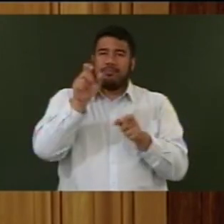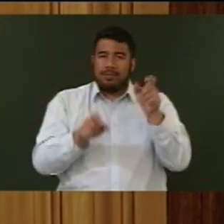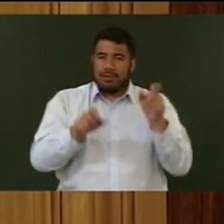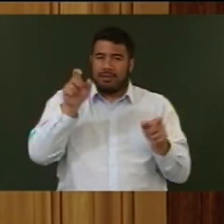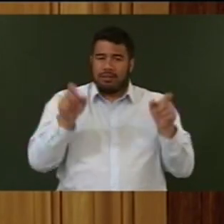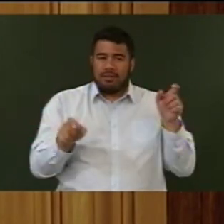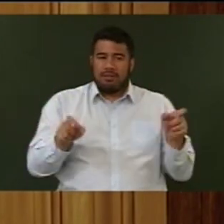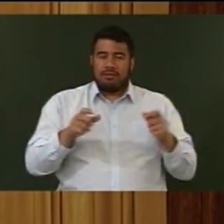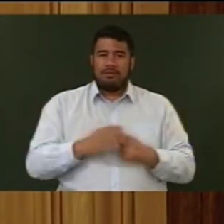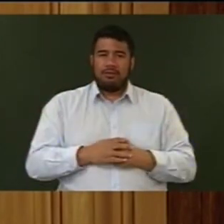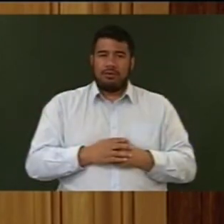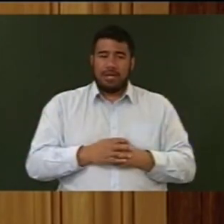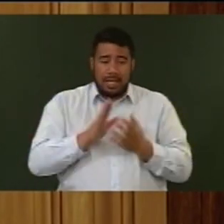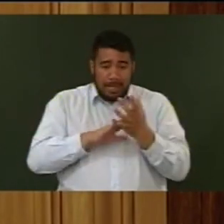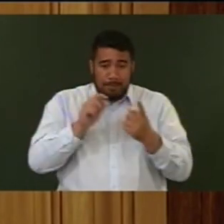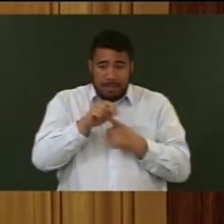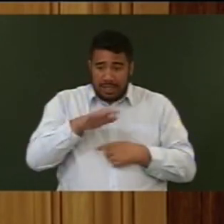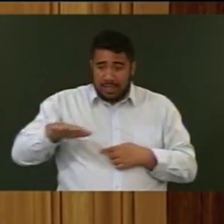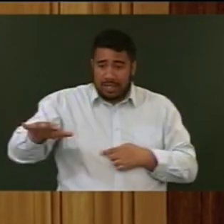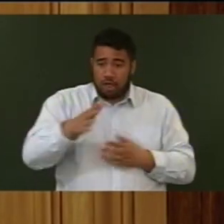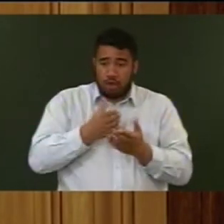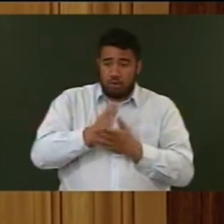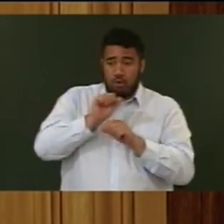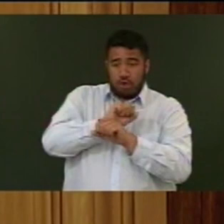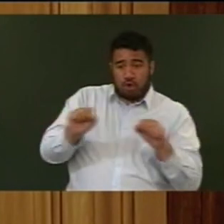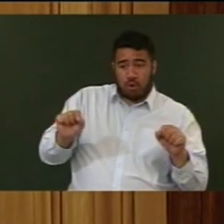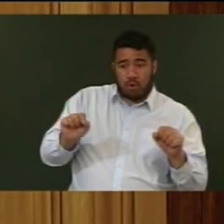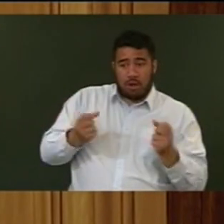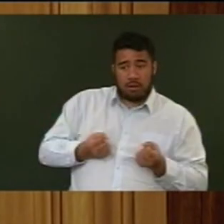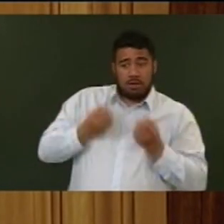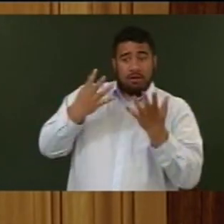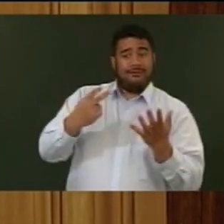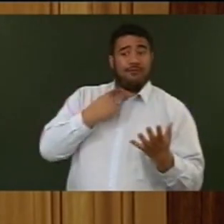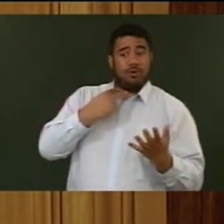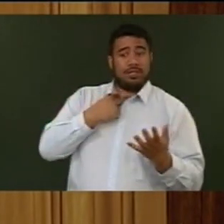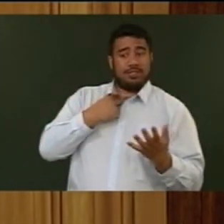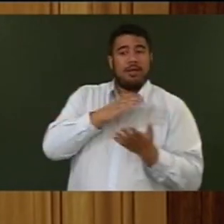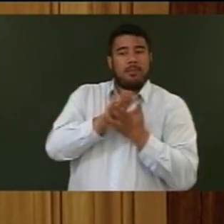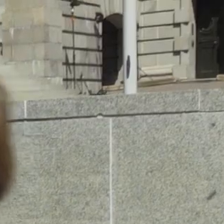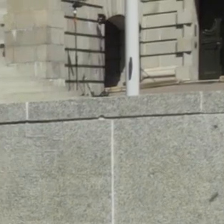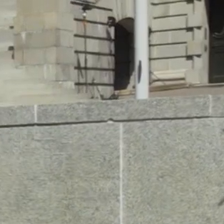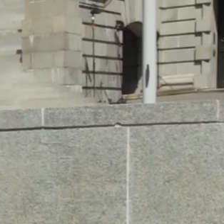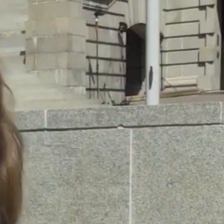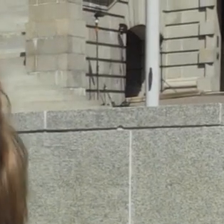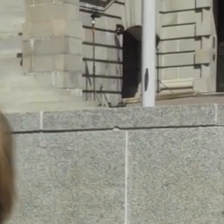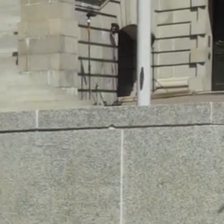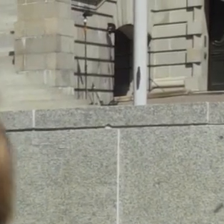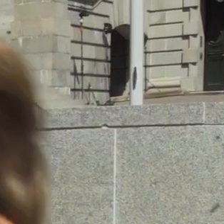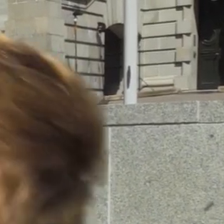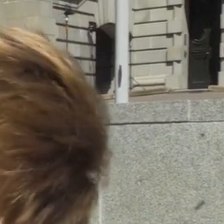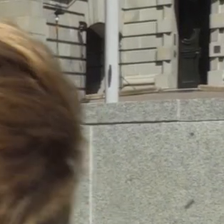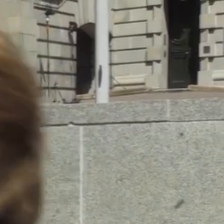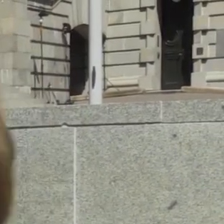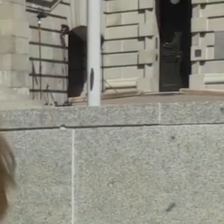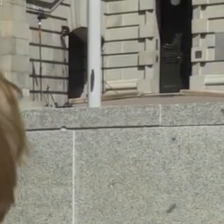you that they speak, and it's important that their voices are heard. I think people should be able to vote and people